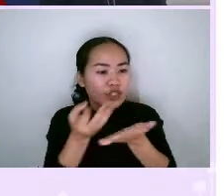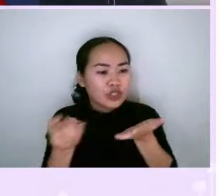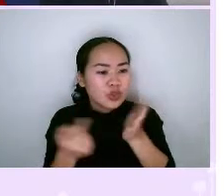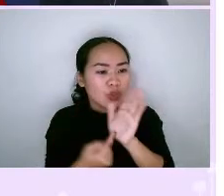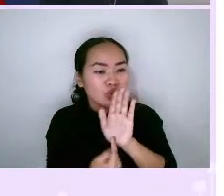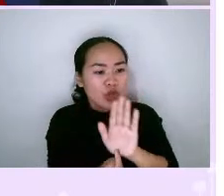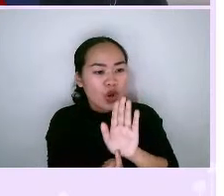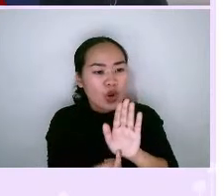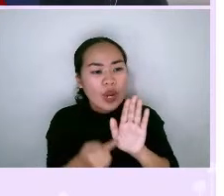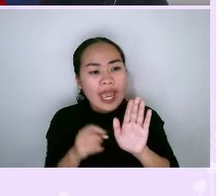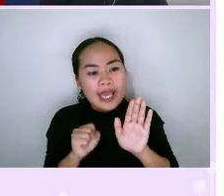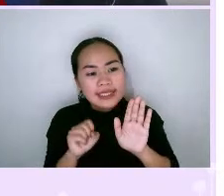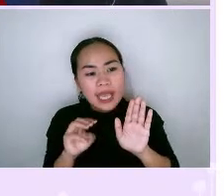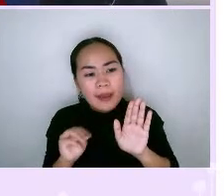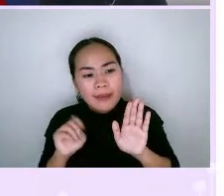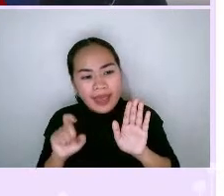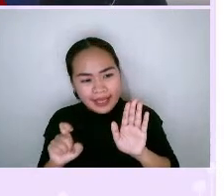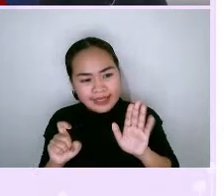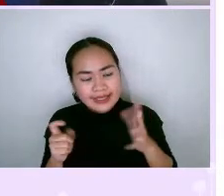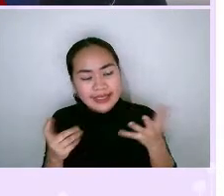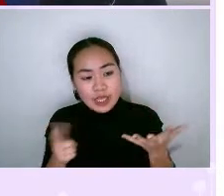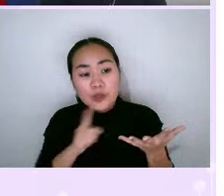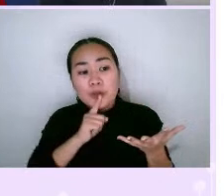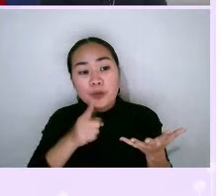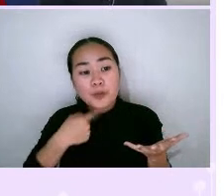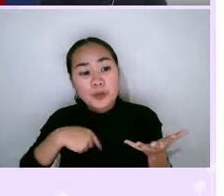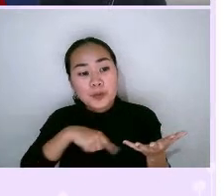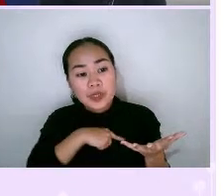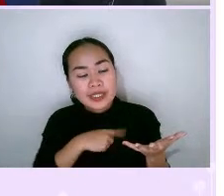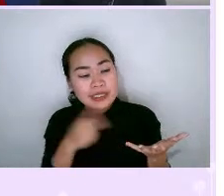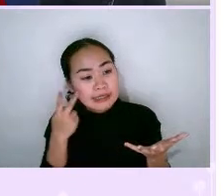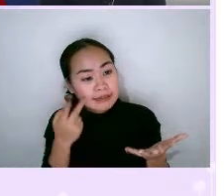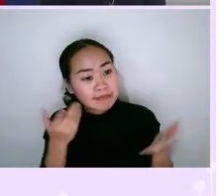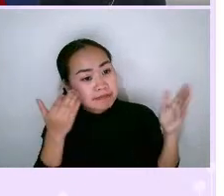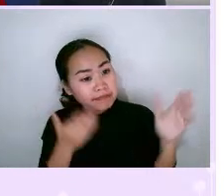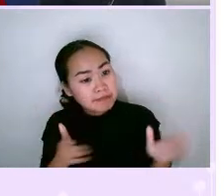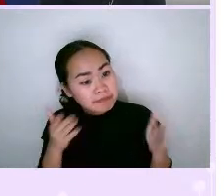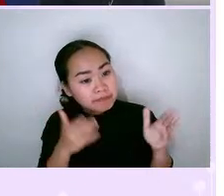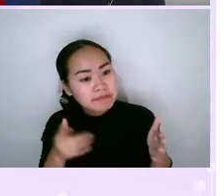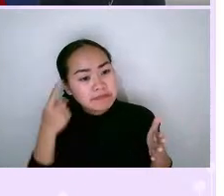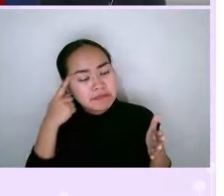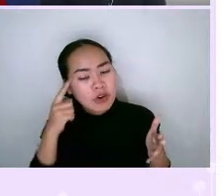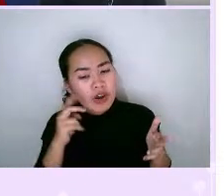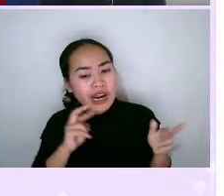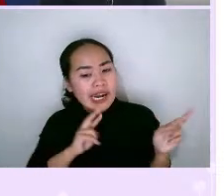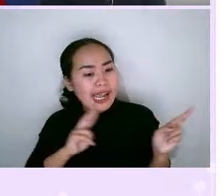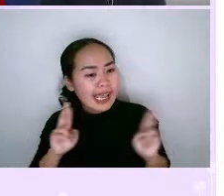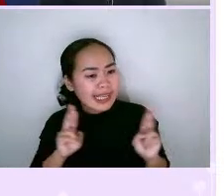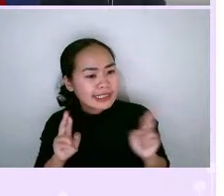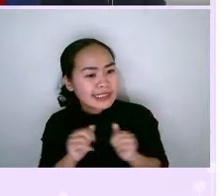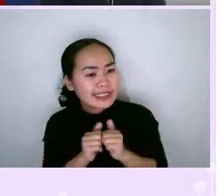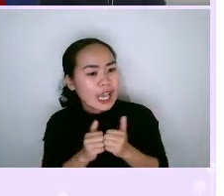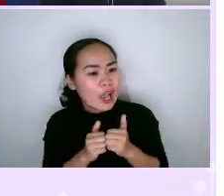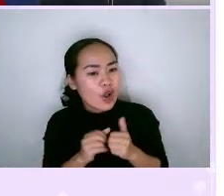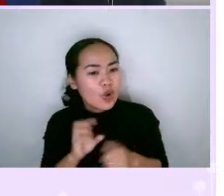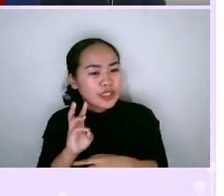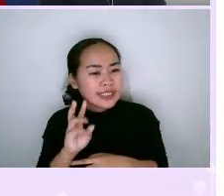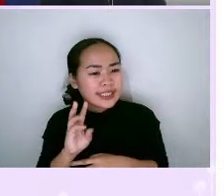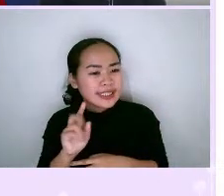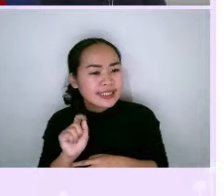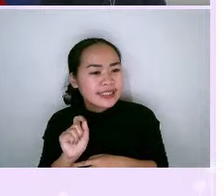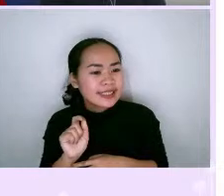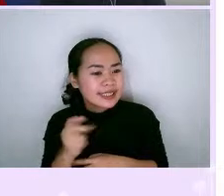SMX. At tayo naman po ay nagre-ready na rin para sa ating tinatawag na 16th